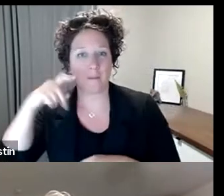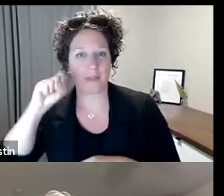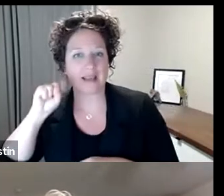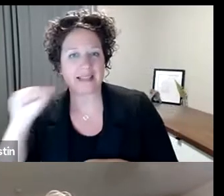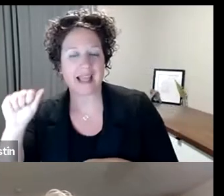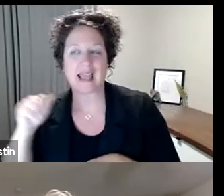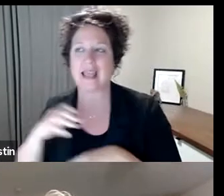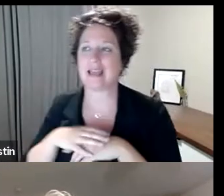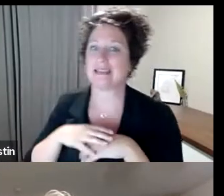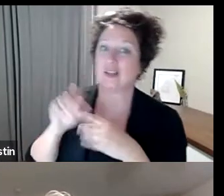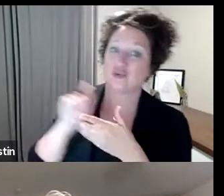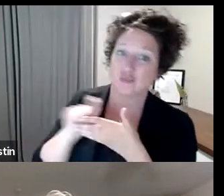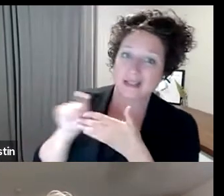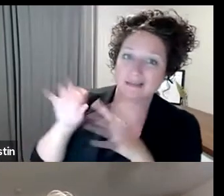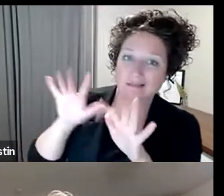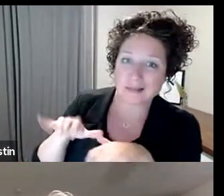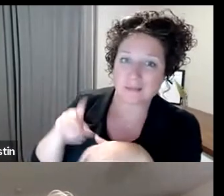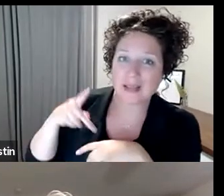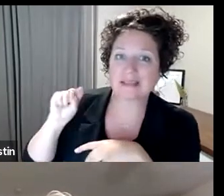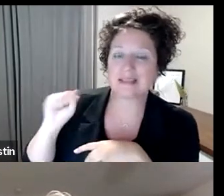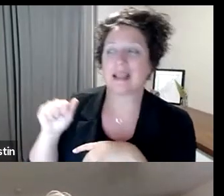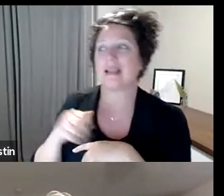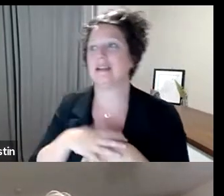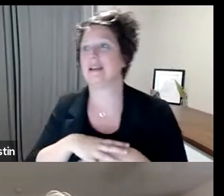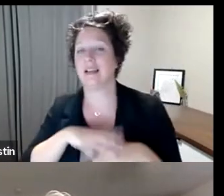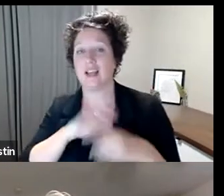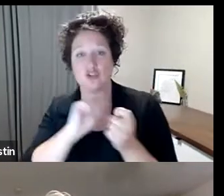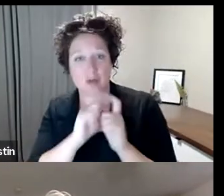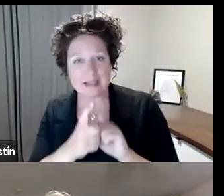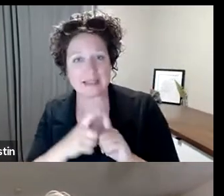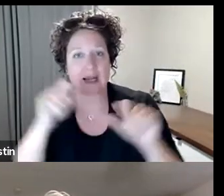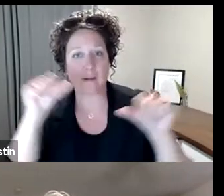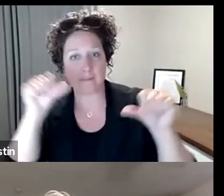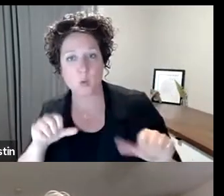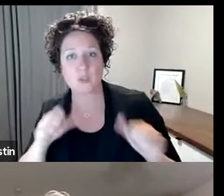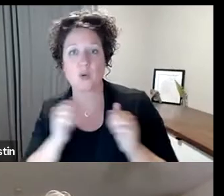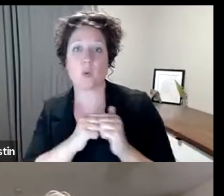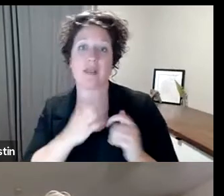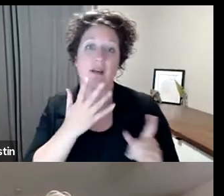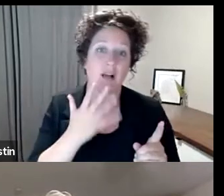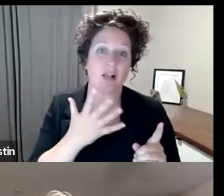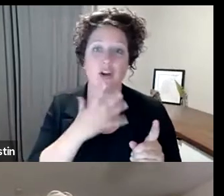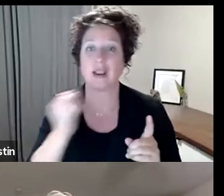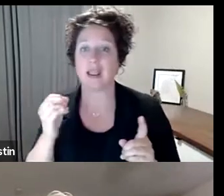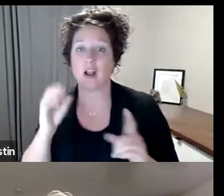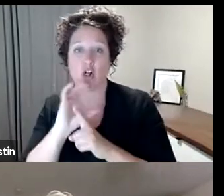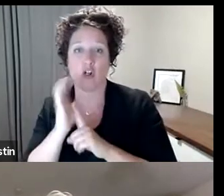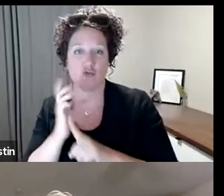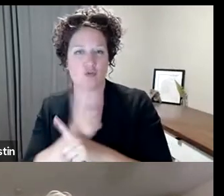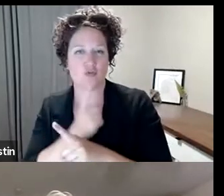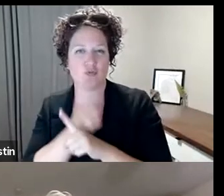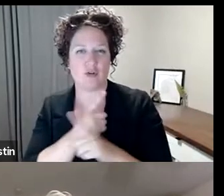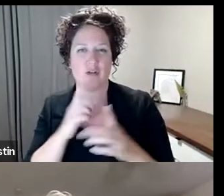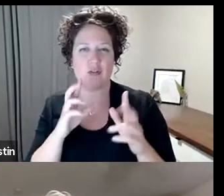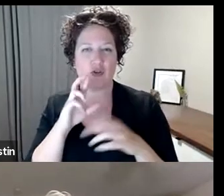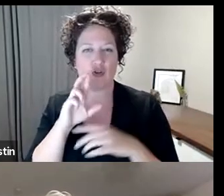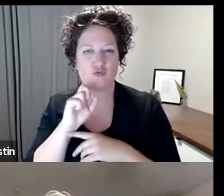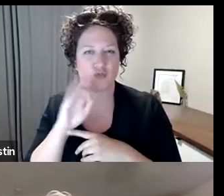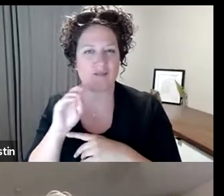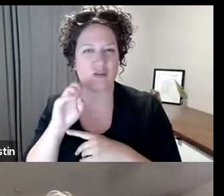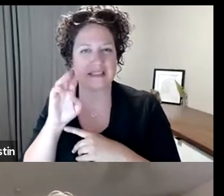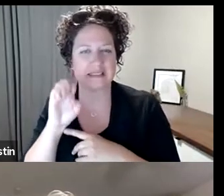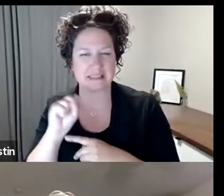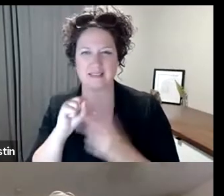written PSAs, you know, translated posters with color and culturally relevant references and photos, kind of having